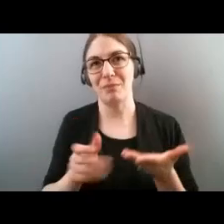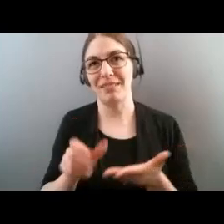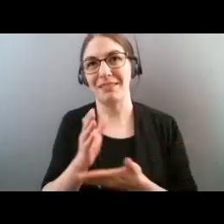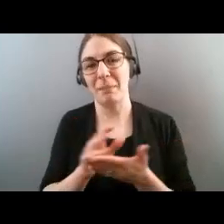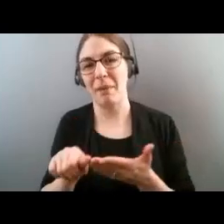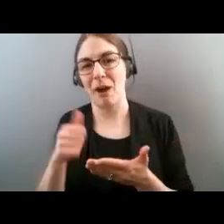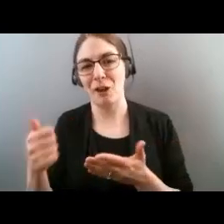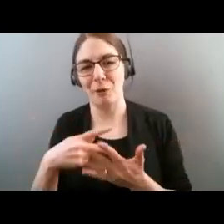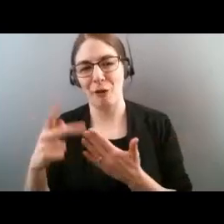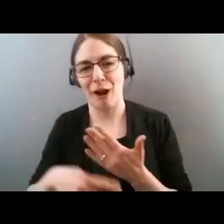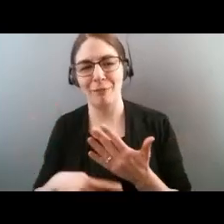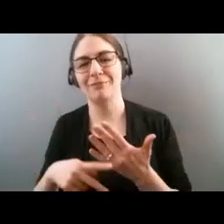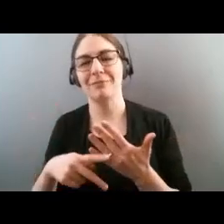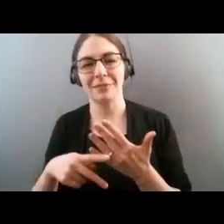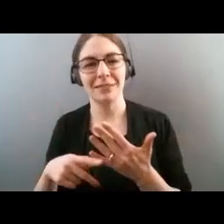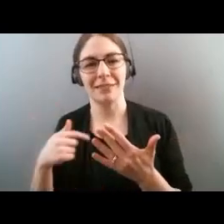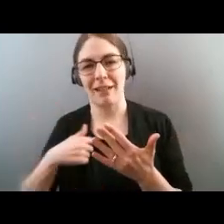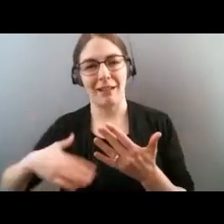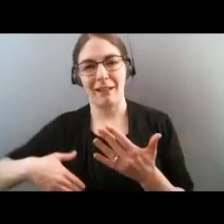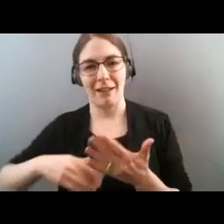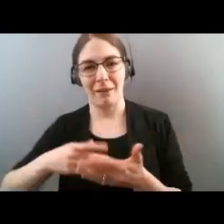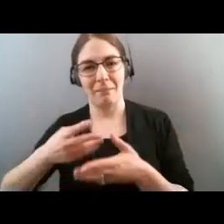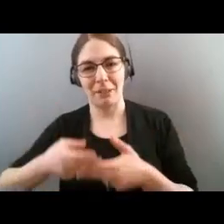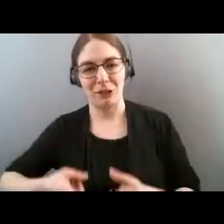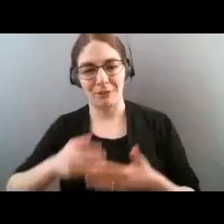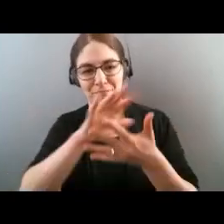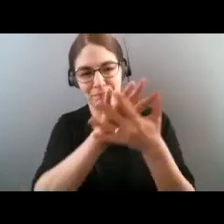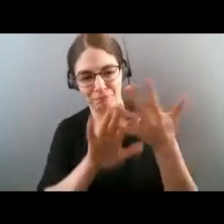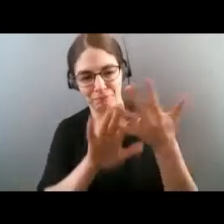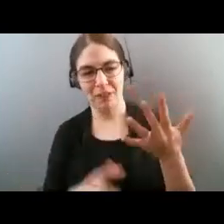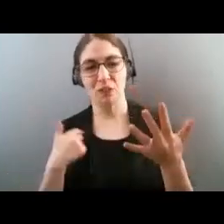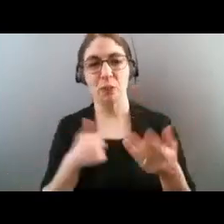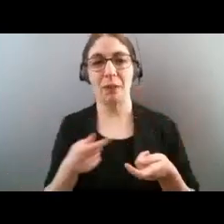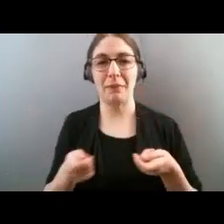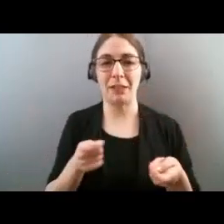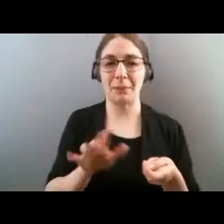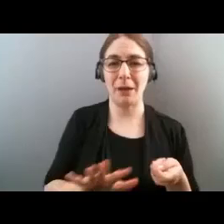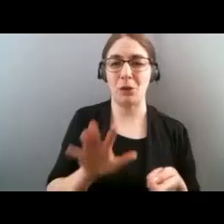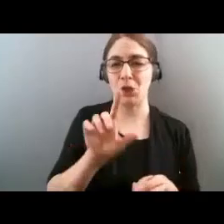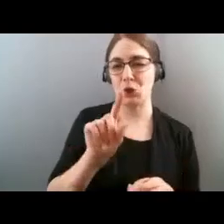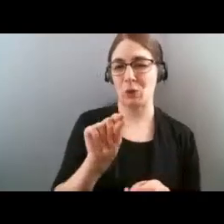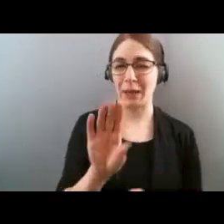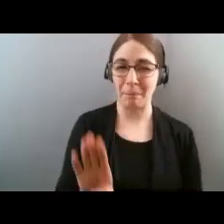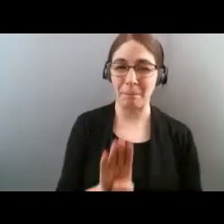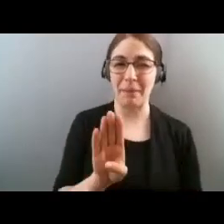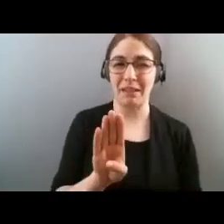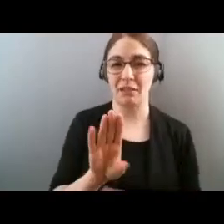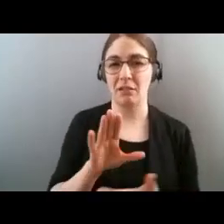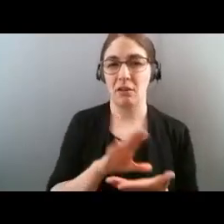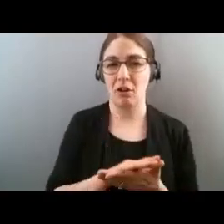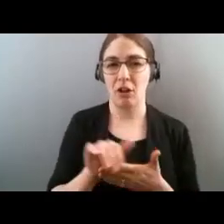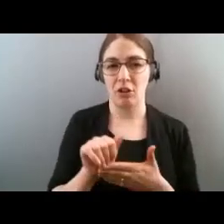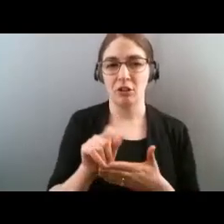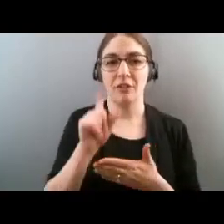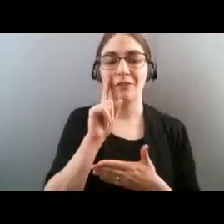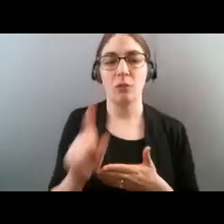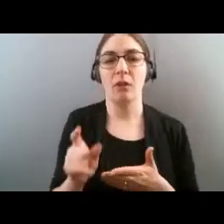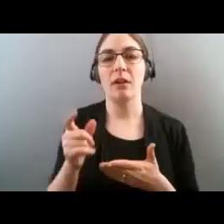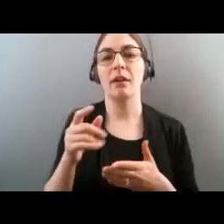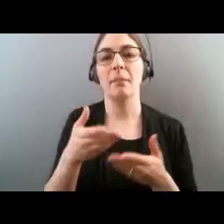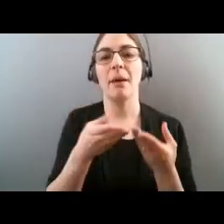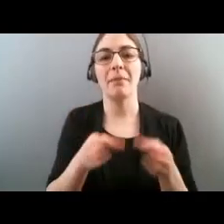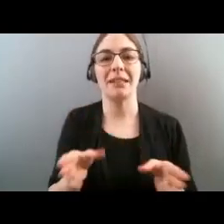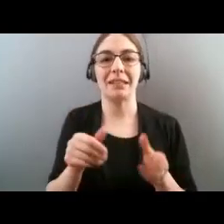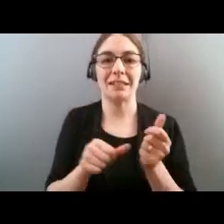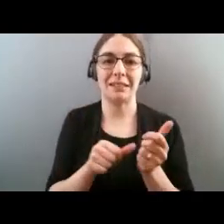name. So we administer about $20 billion in public assistance and other programs, serving over 2 million Virginians